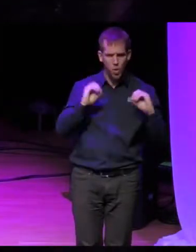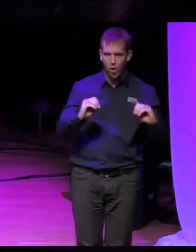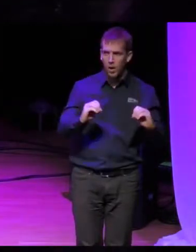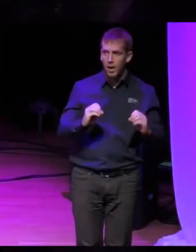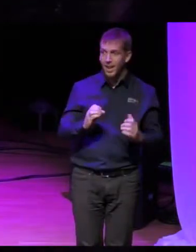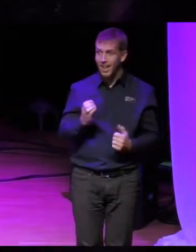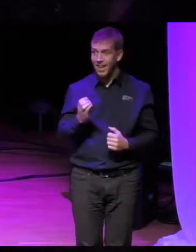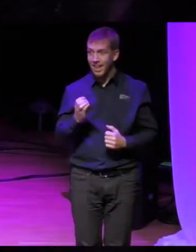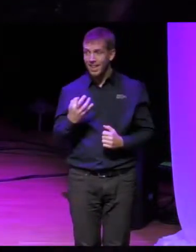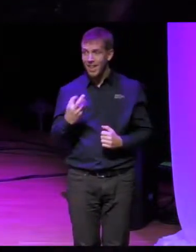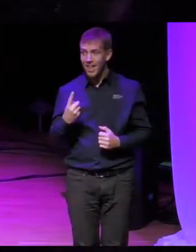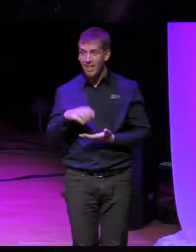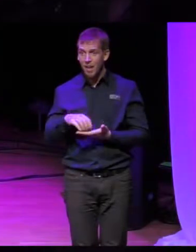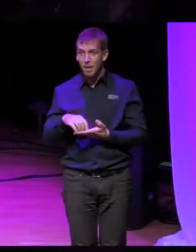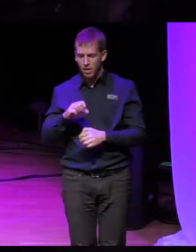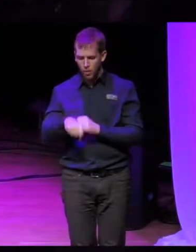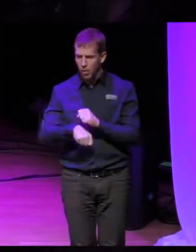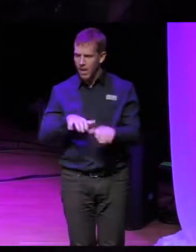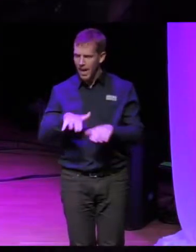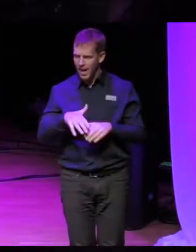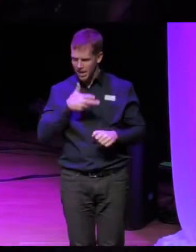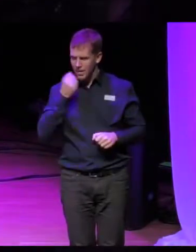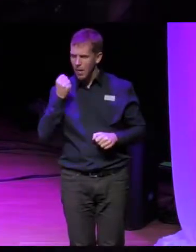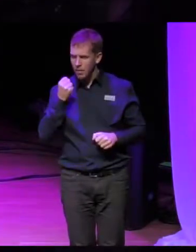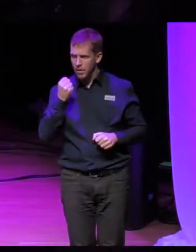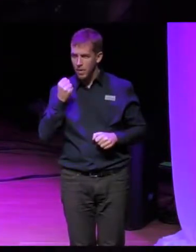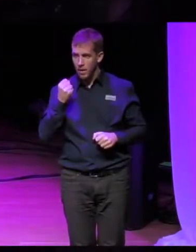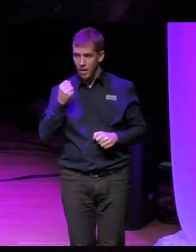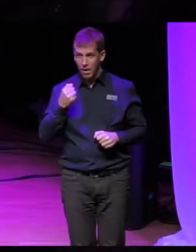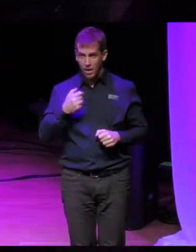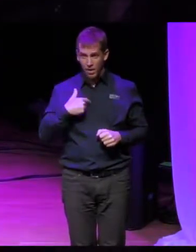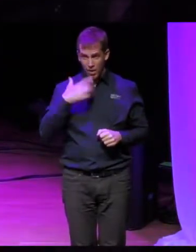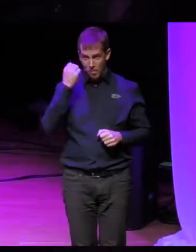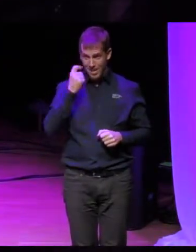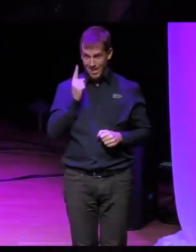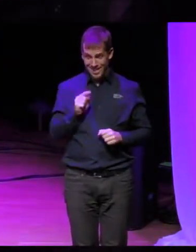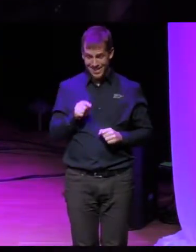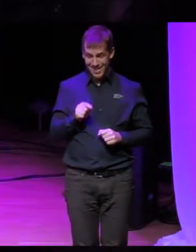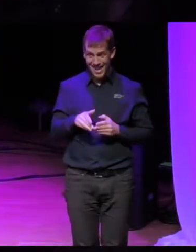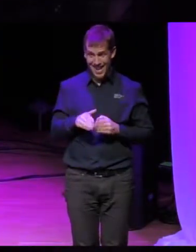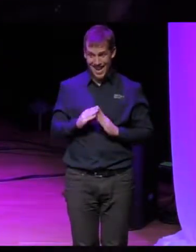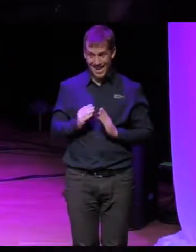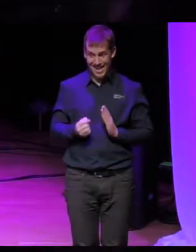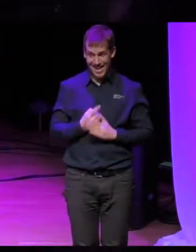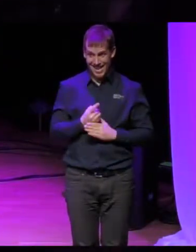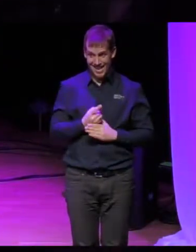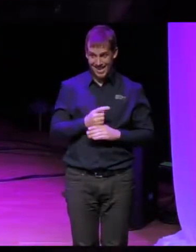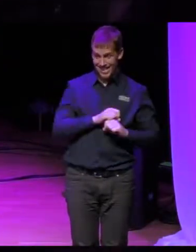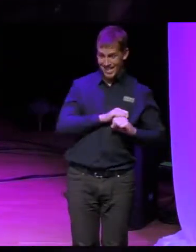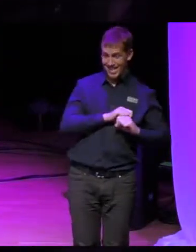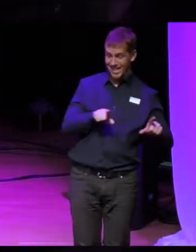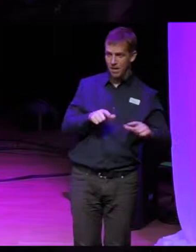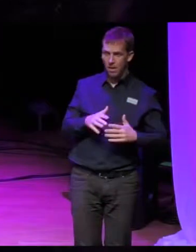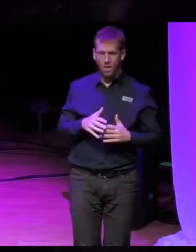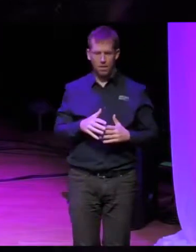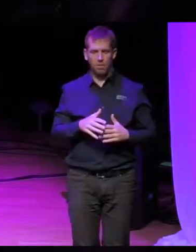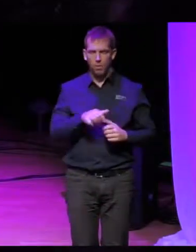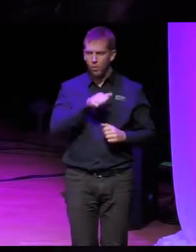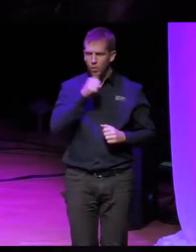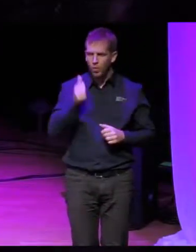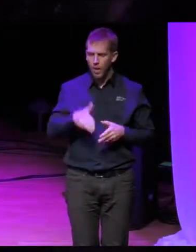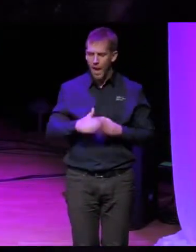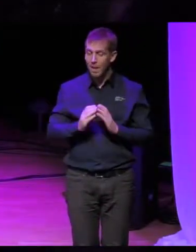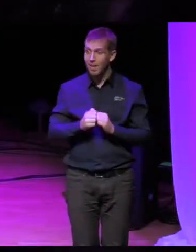react quickly. I will never forget that weekend. It was it was a very difficult weekend, but it really showed